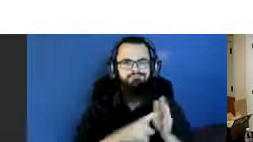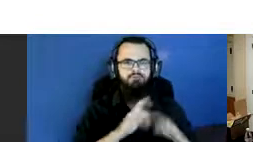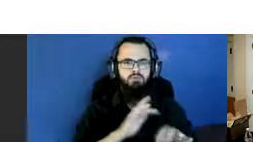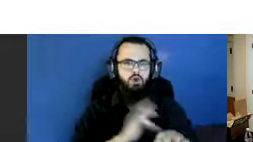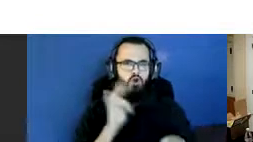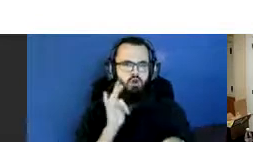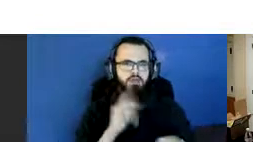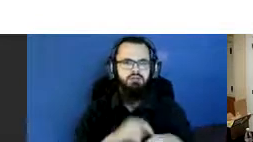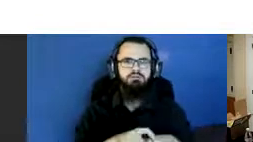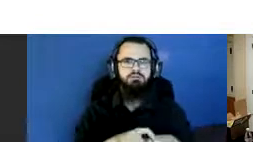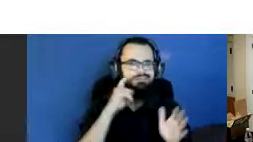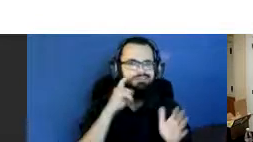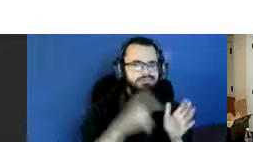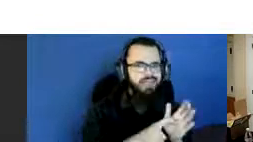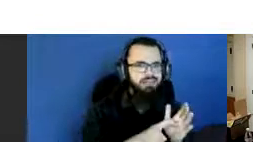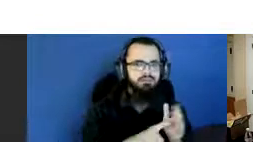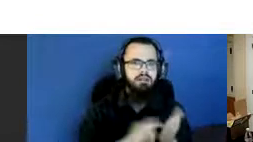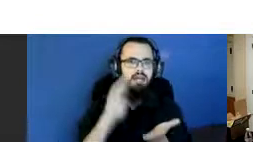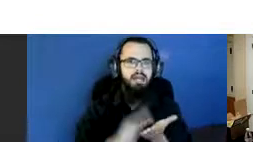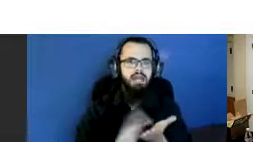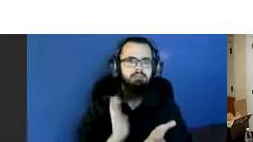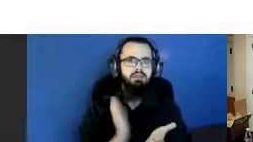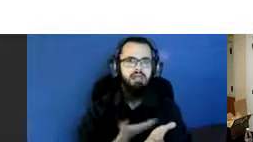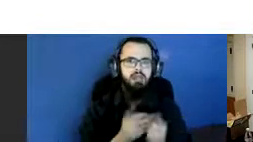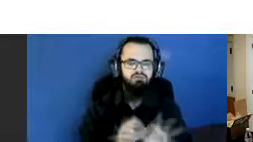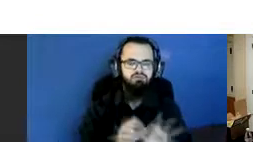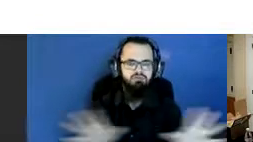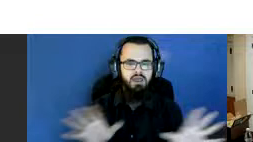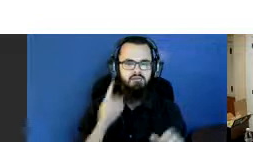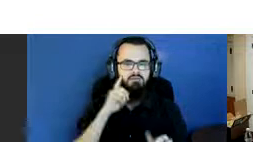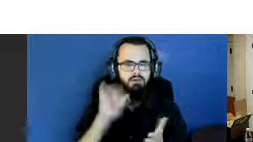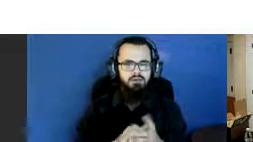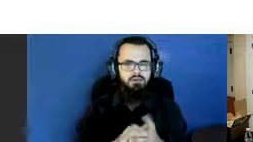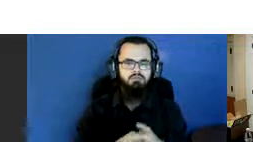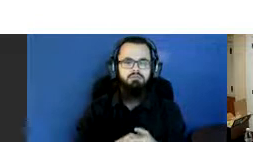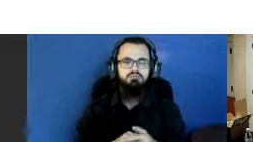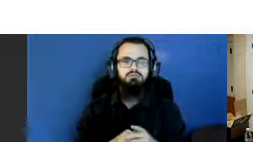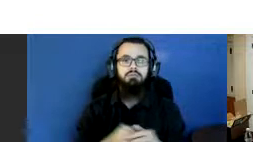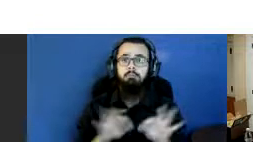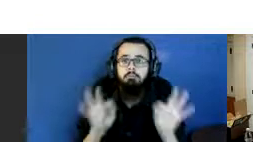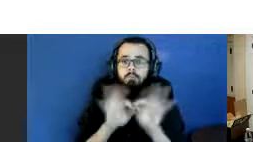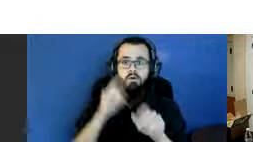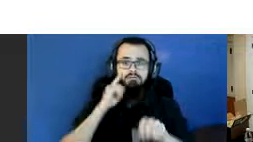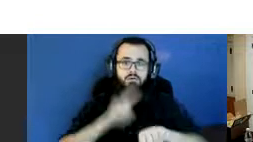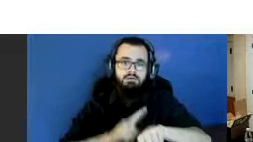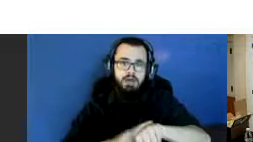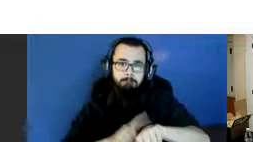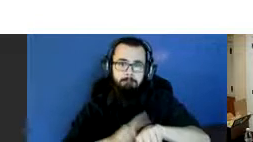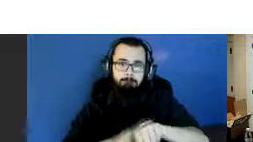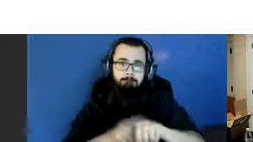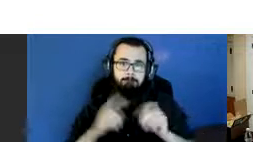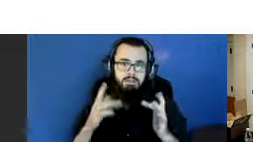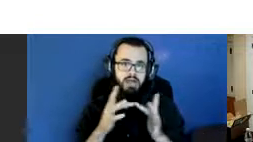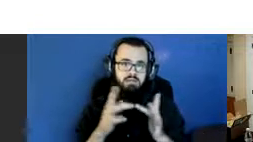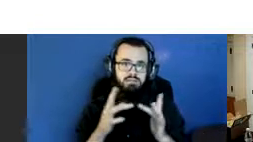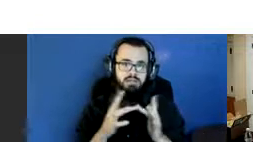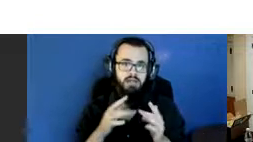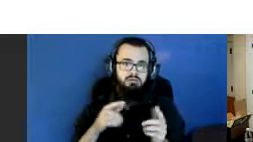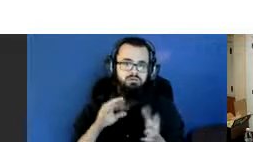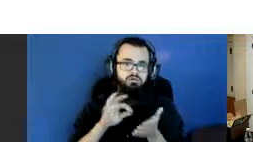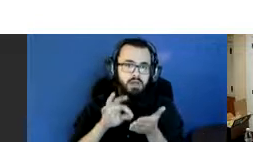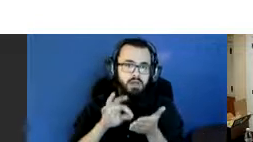those outbreaks. That also helps us support some timely contact tracing, isolation, and quarantine, so that there are